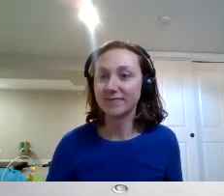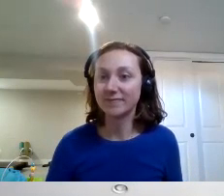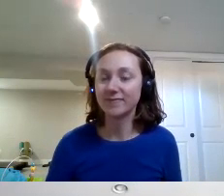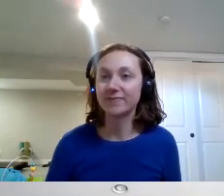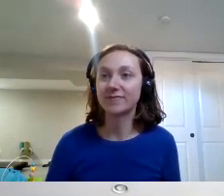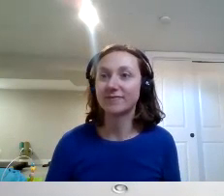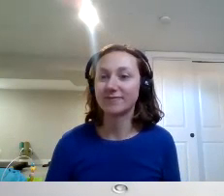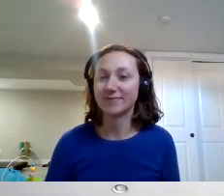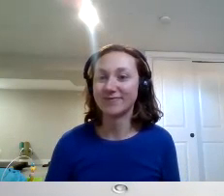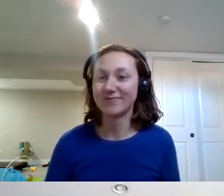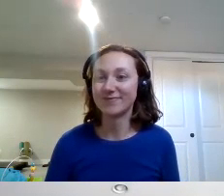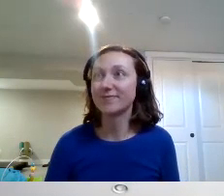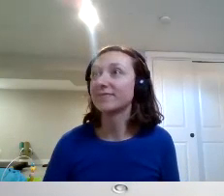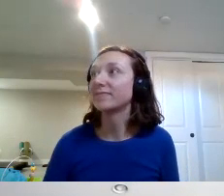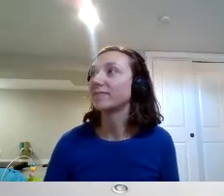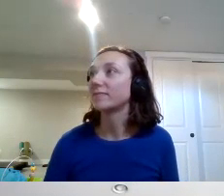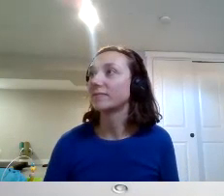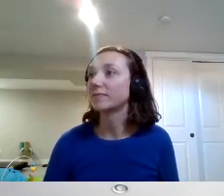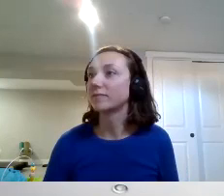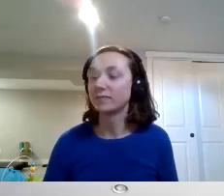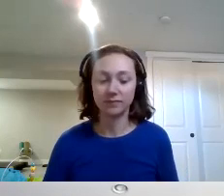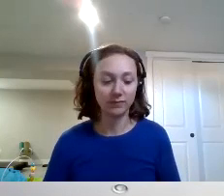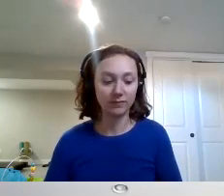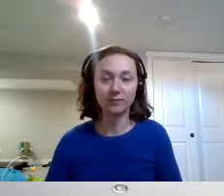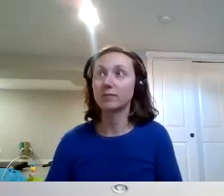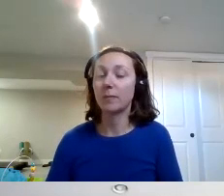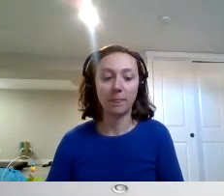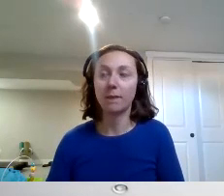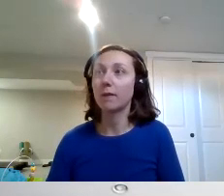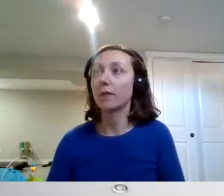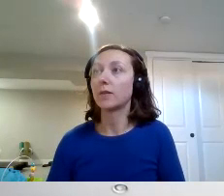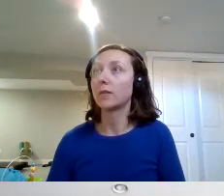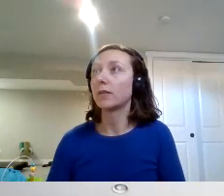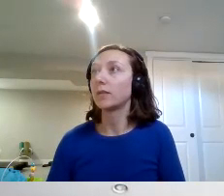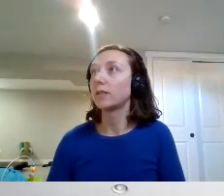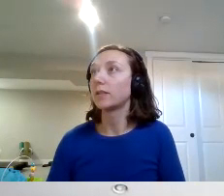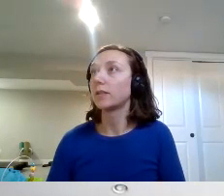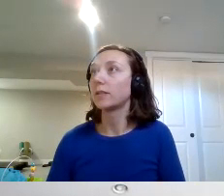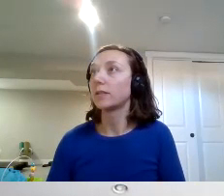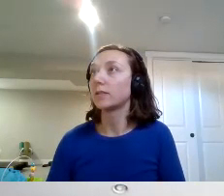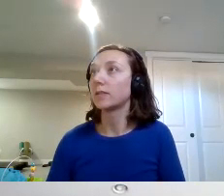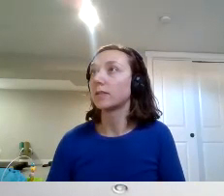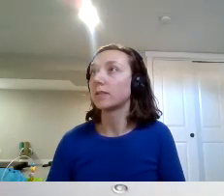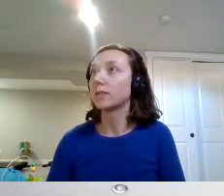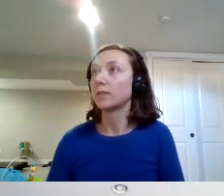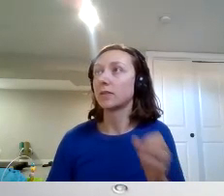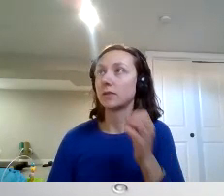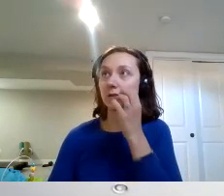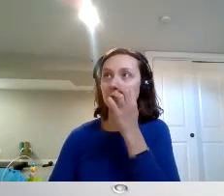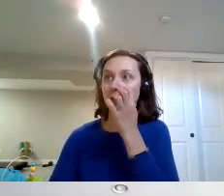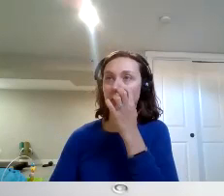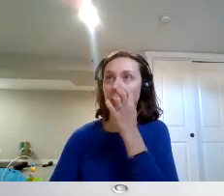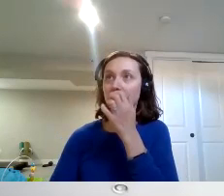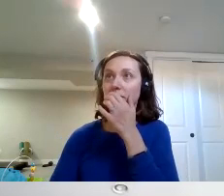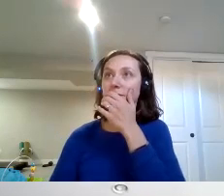for a rough start here. As Kate said, my name is Andy Wooster. I'm an epidemiologist